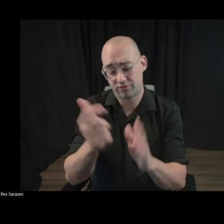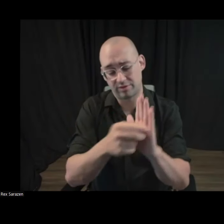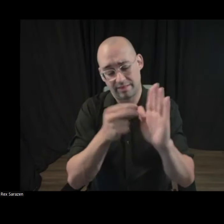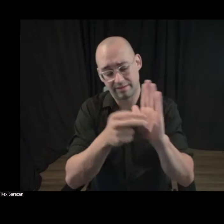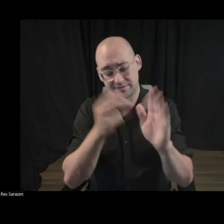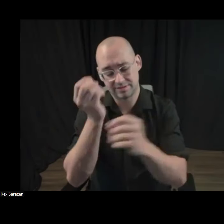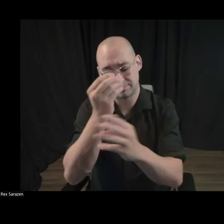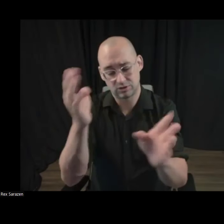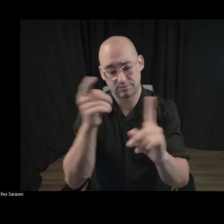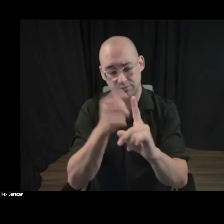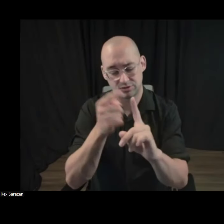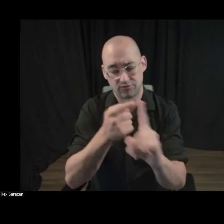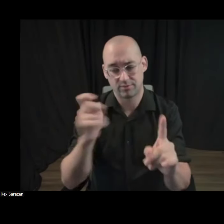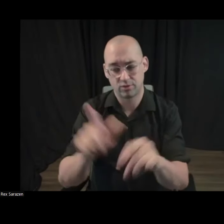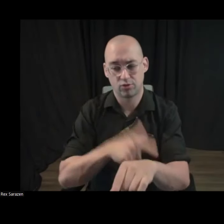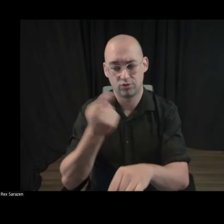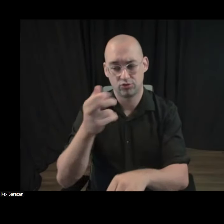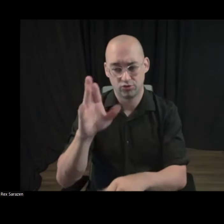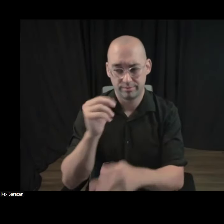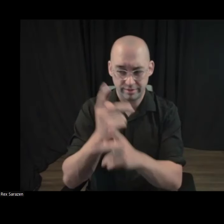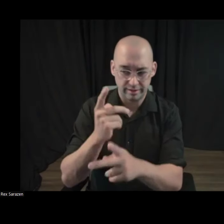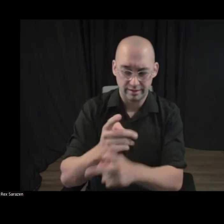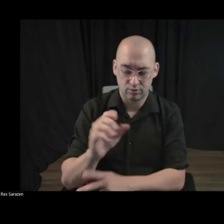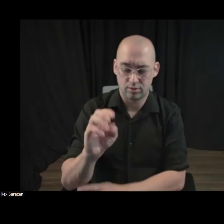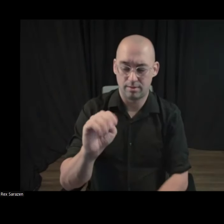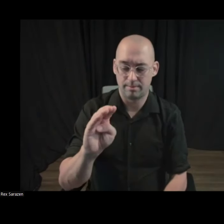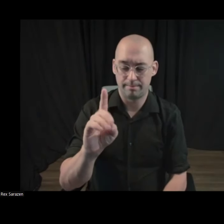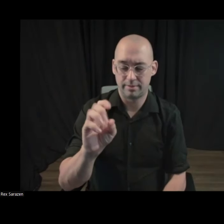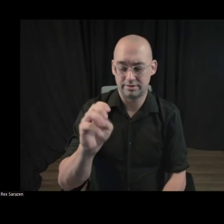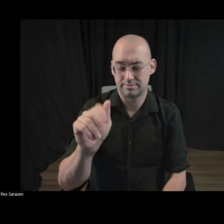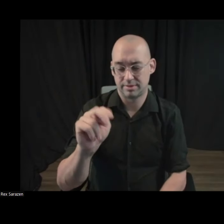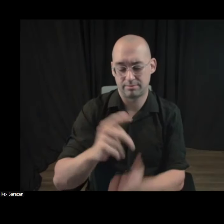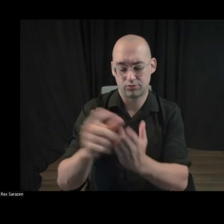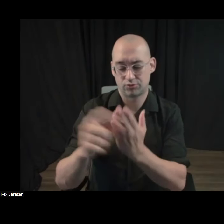from our long-term care ombudsman program. First, many of you in this room